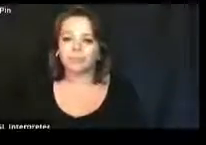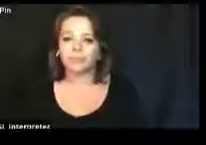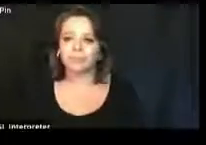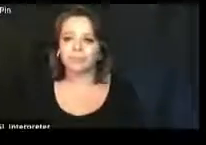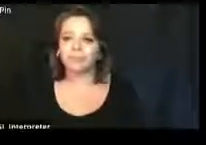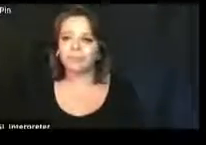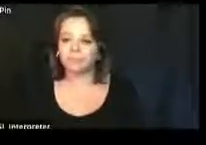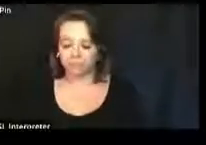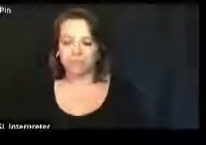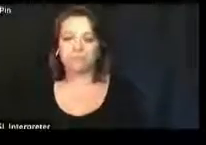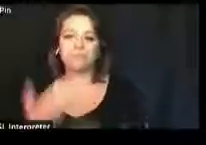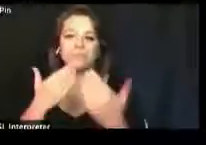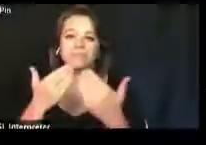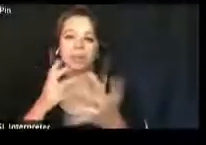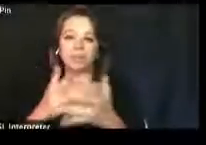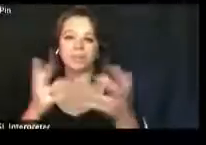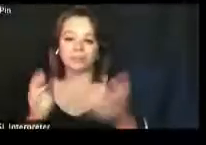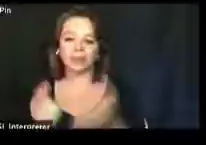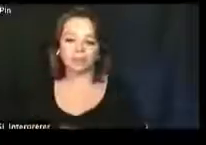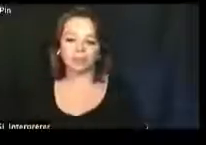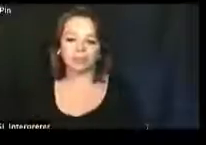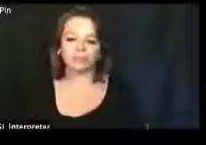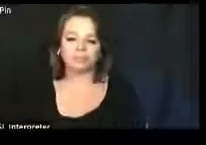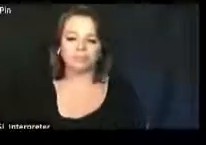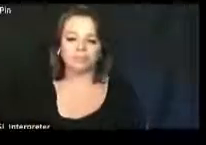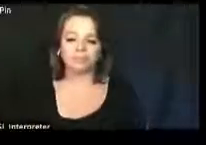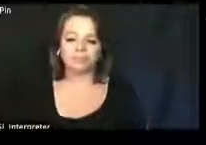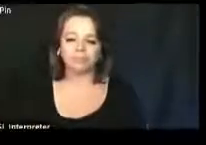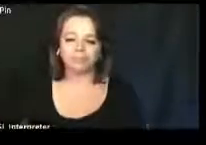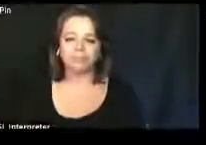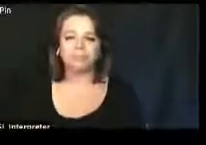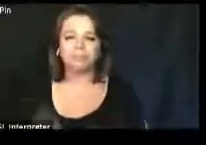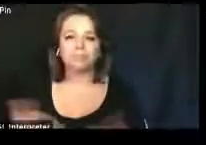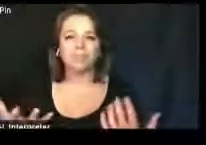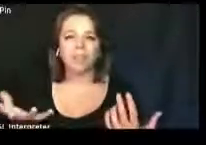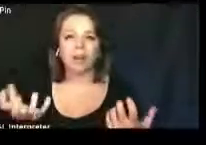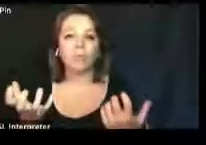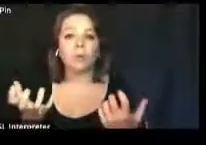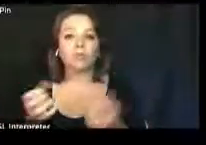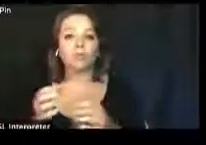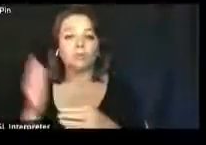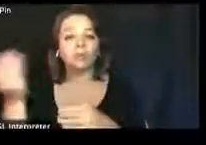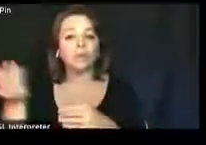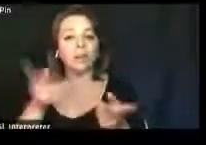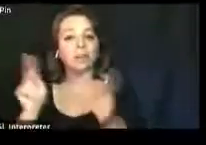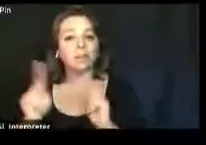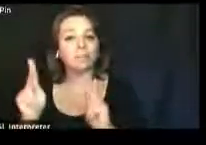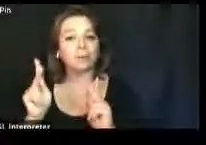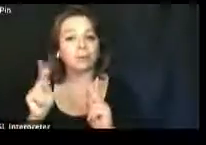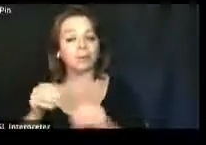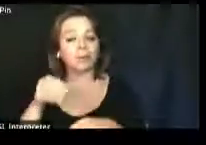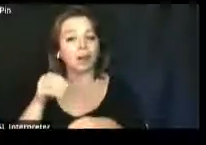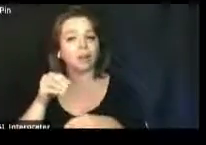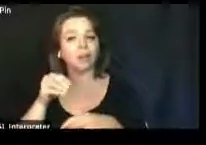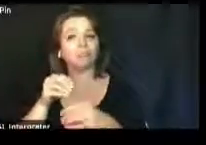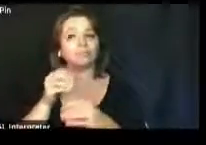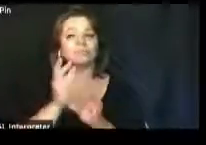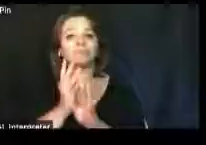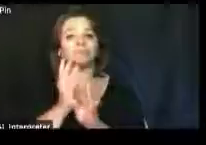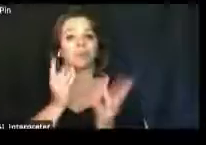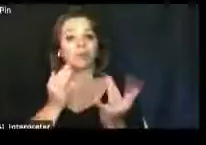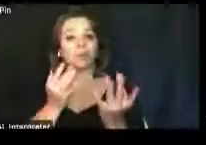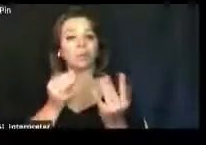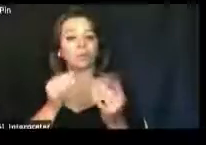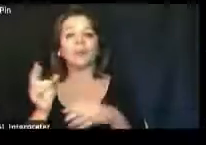Thank you so much. I'd like to invite those in the queue with appointments for this session to please use the raise